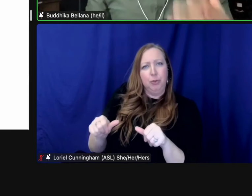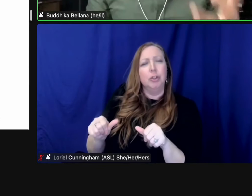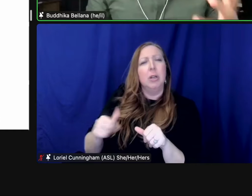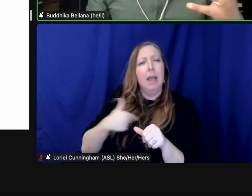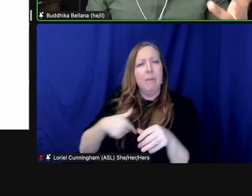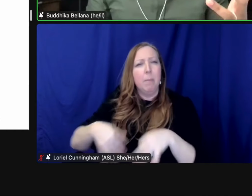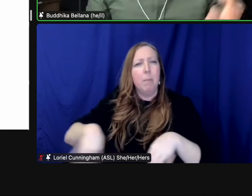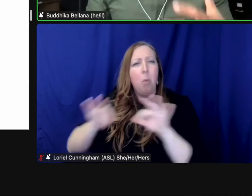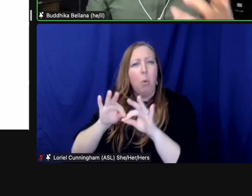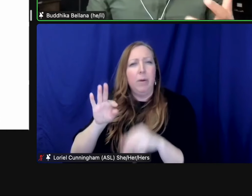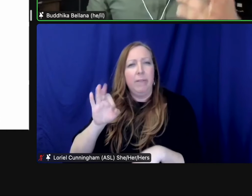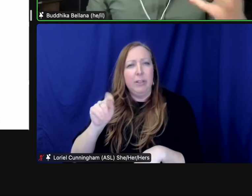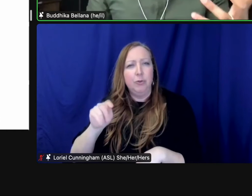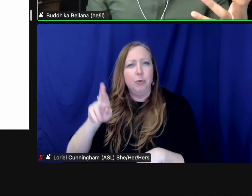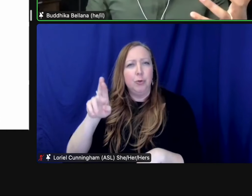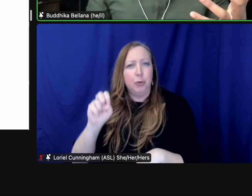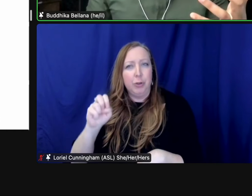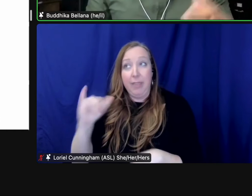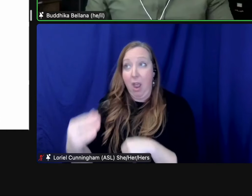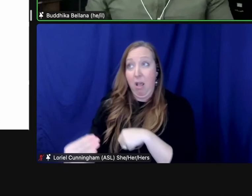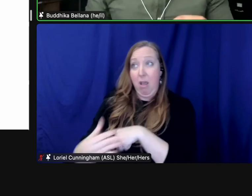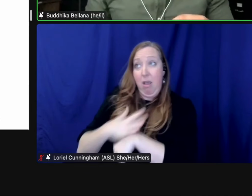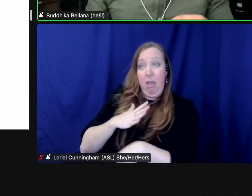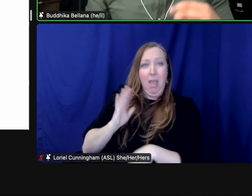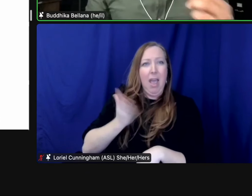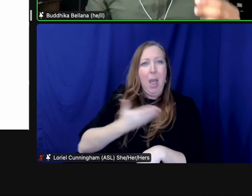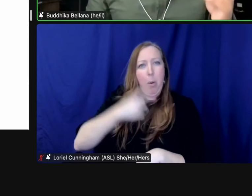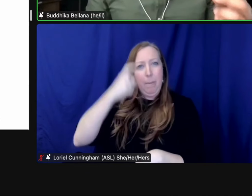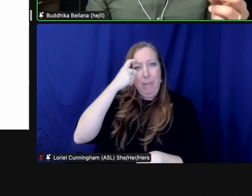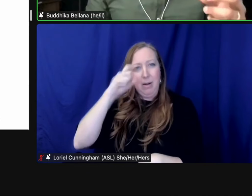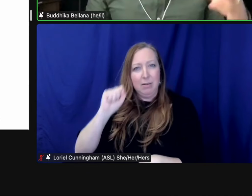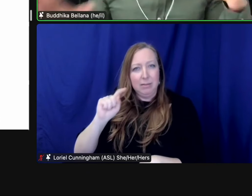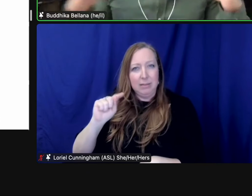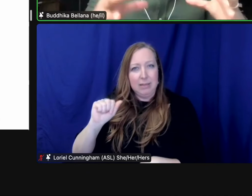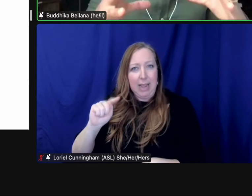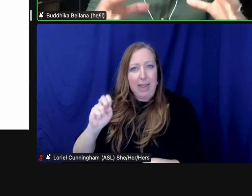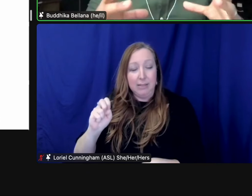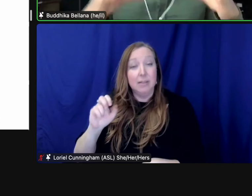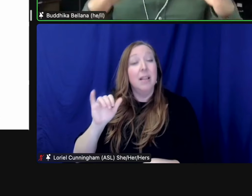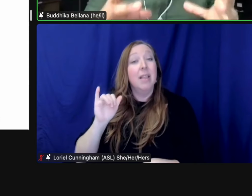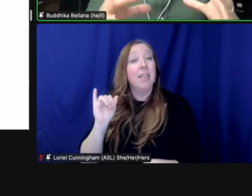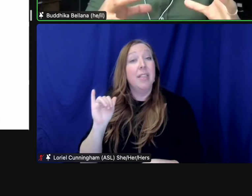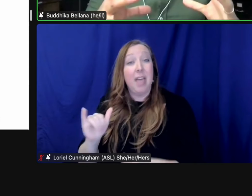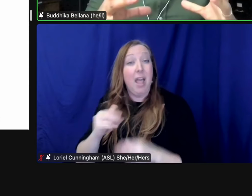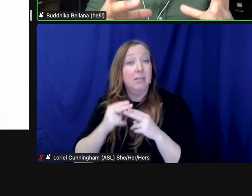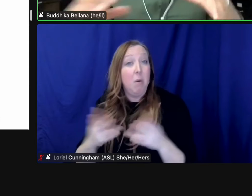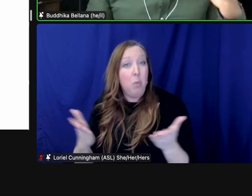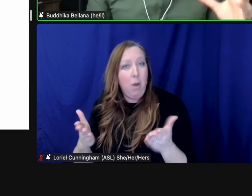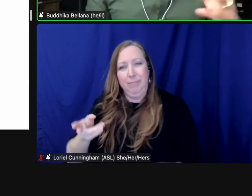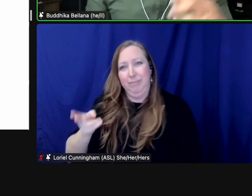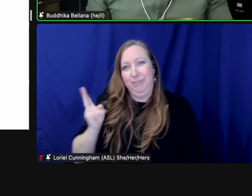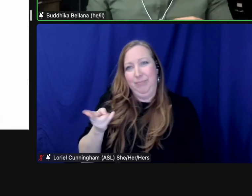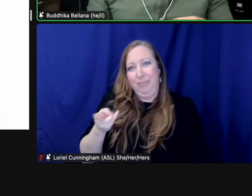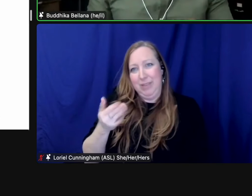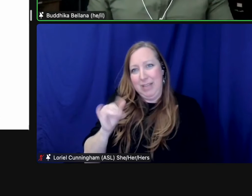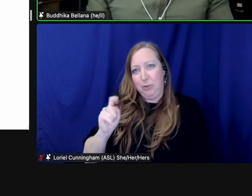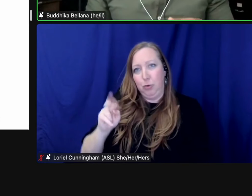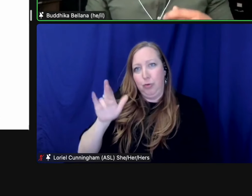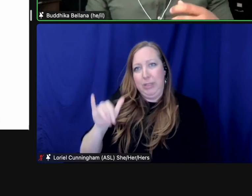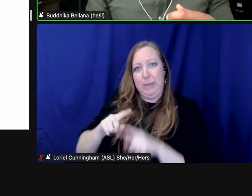states, and that feature is history dependence. History dependence is the idea that if we consider a given mental state at a given moment in